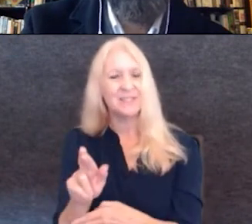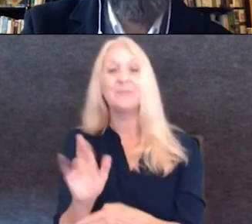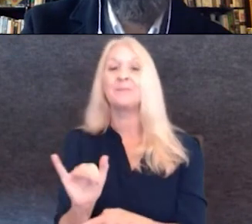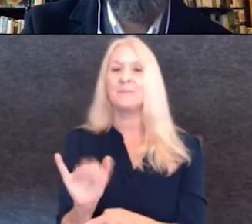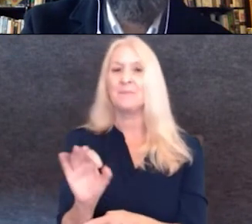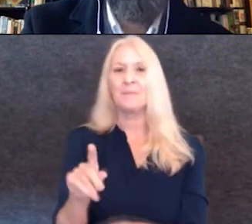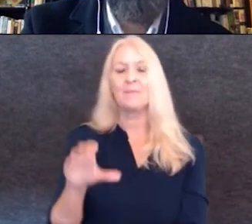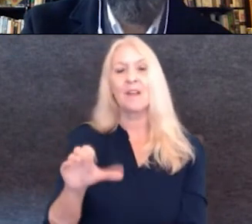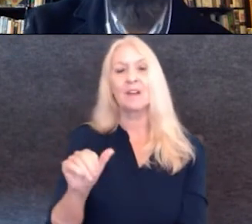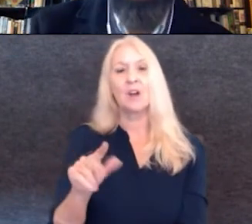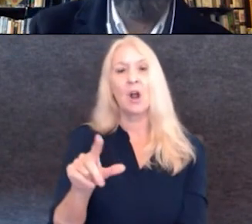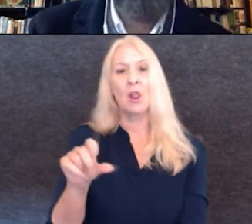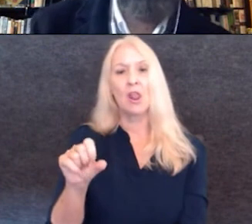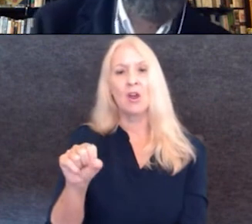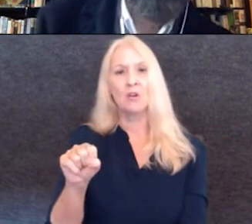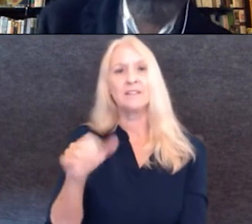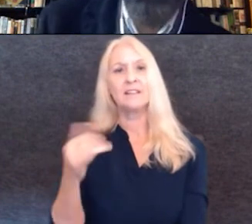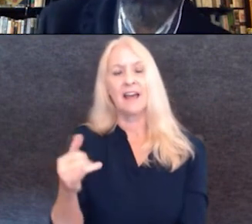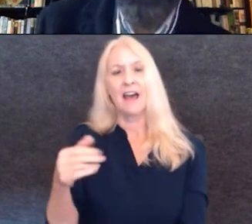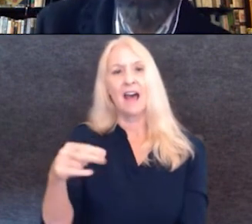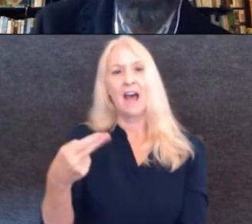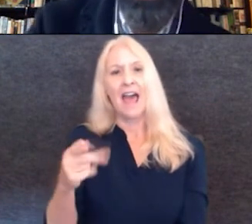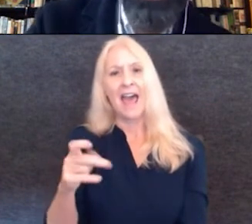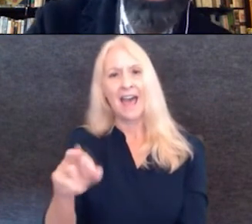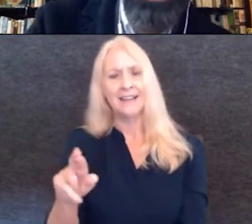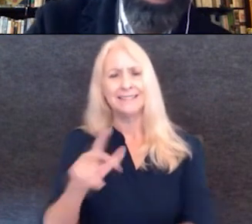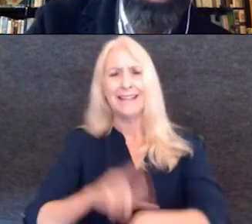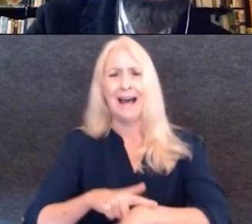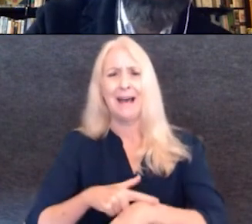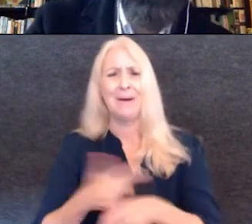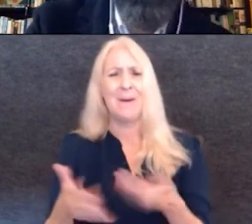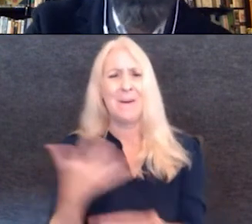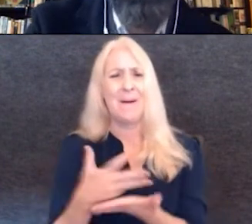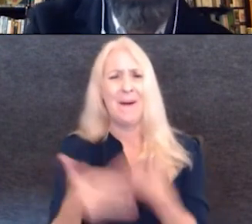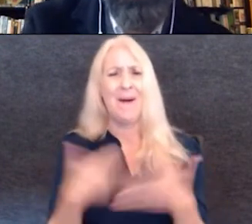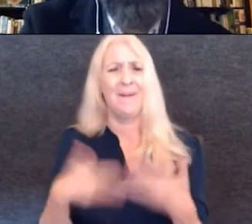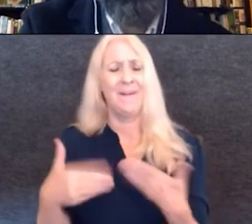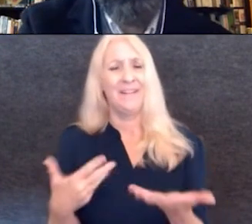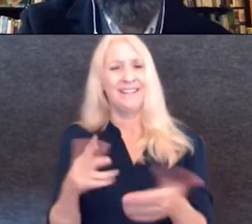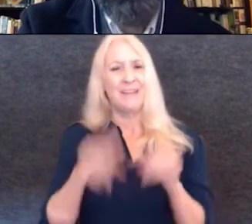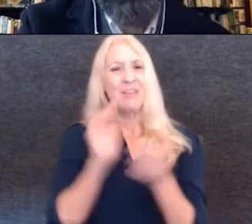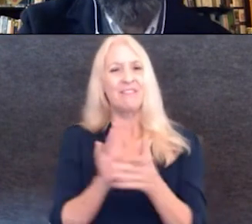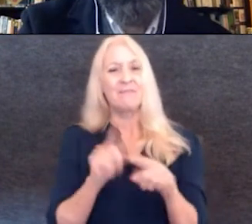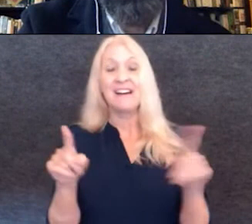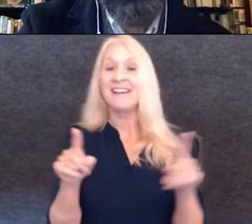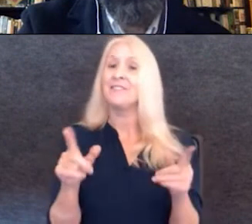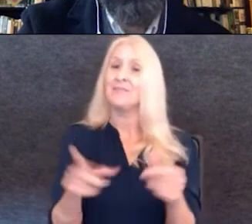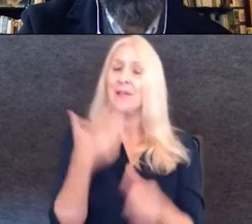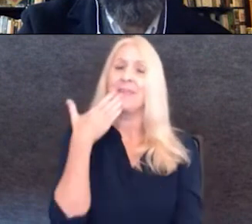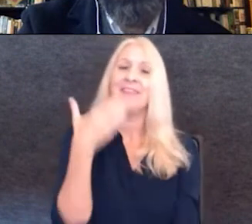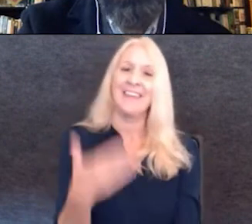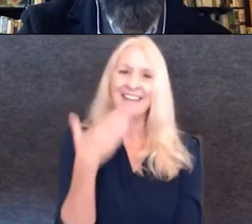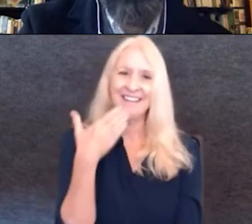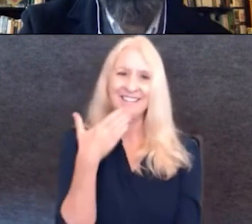I'm going to bring up Héctor, and then we're going to come back. I mean, the time is racing. I can't even believe it. But first of all, thank you so much